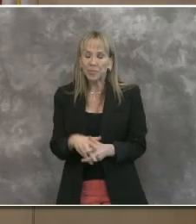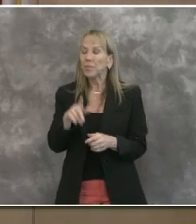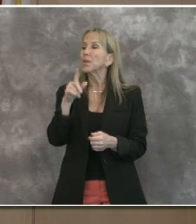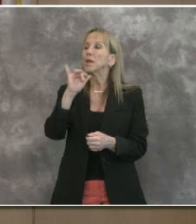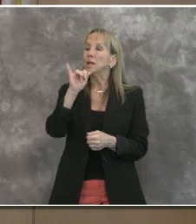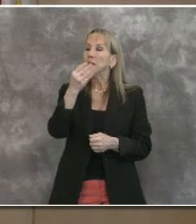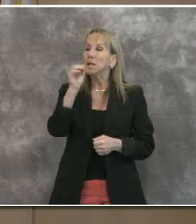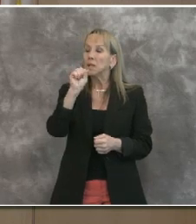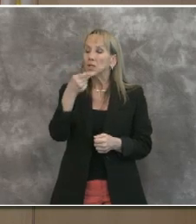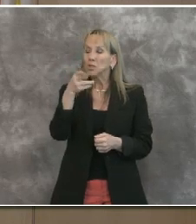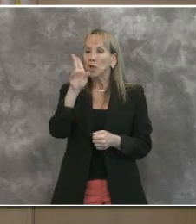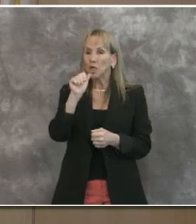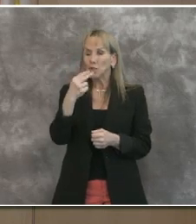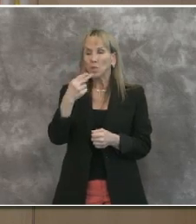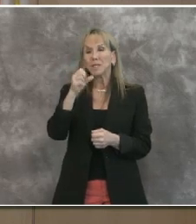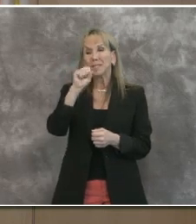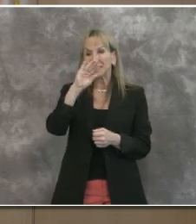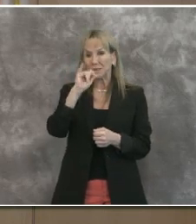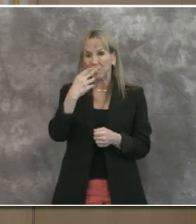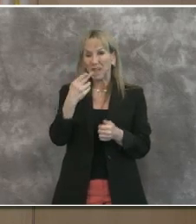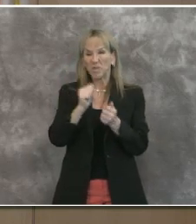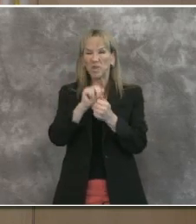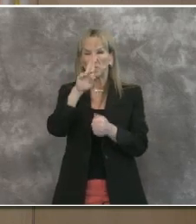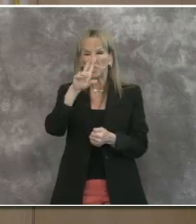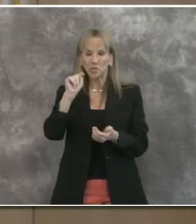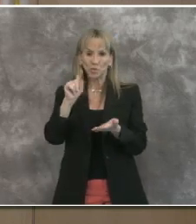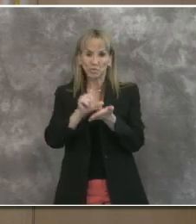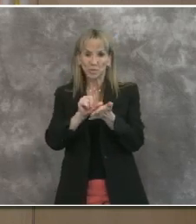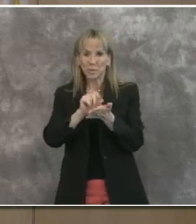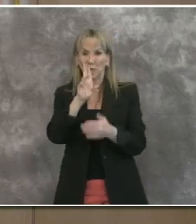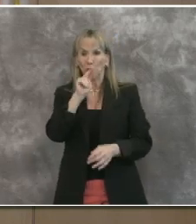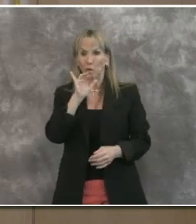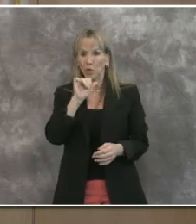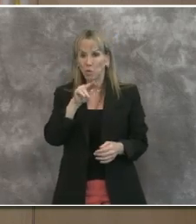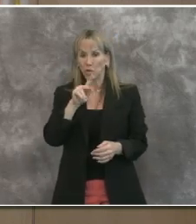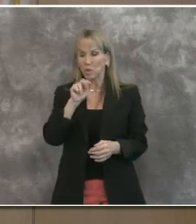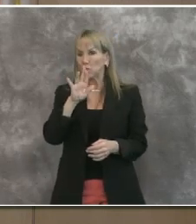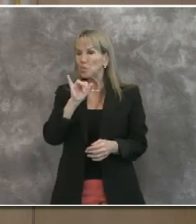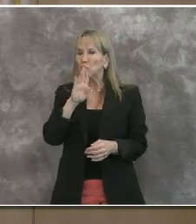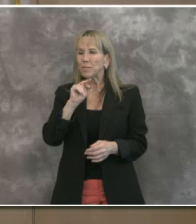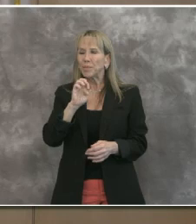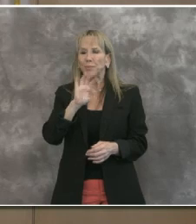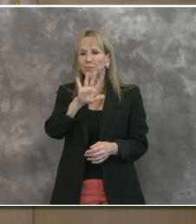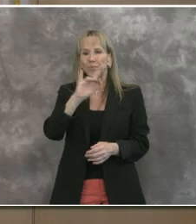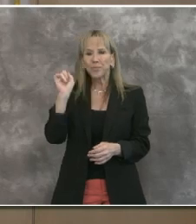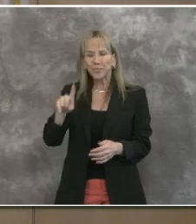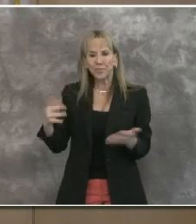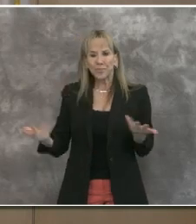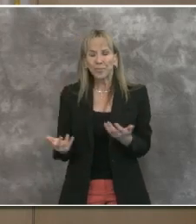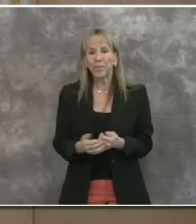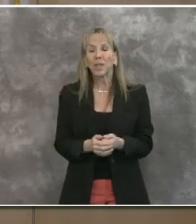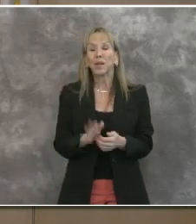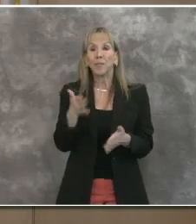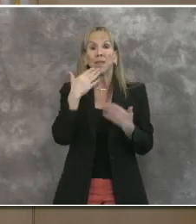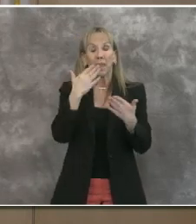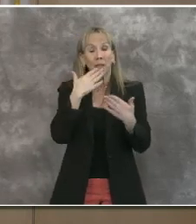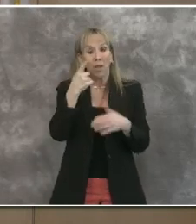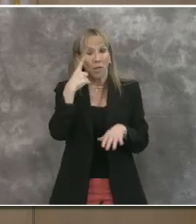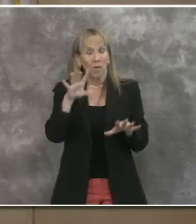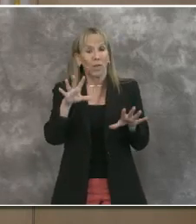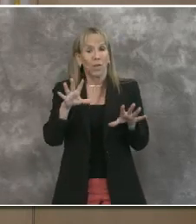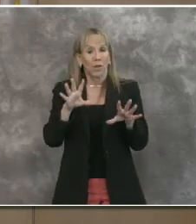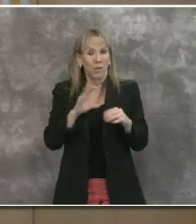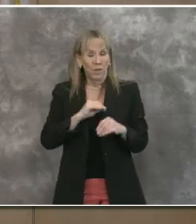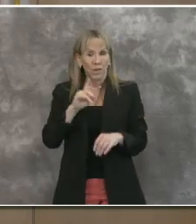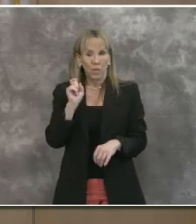Joshua Smith with the San Diego Union Tribune, please state your question. Yeah, thanks for taking my question. As